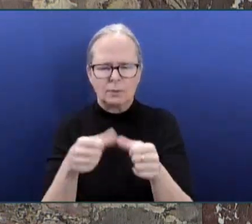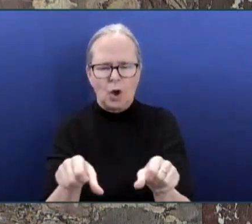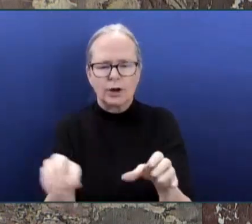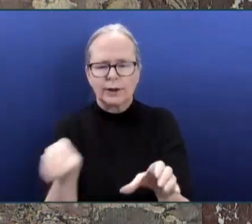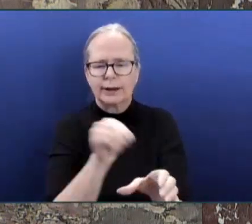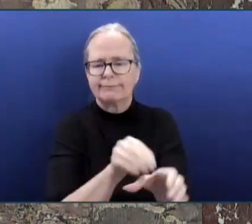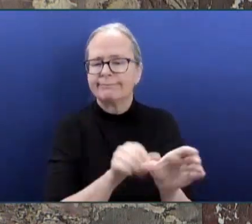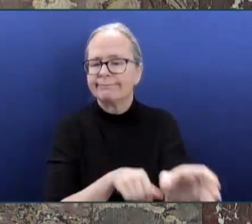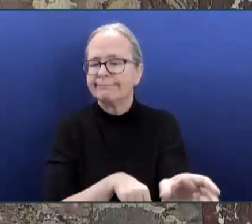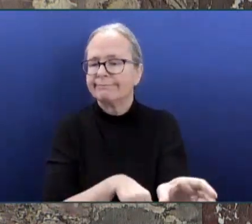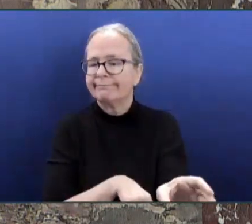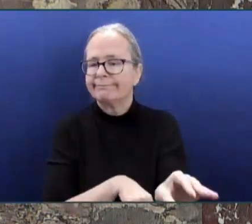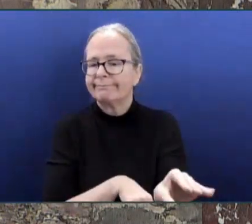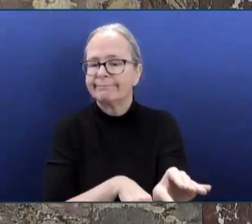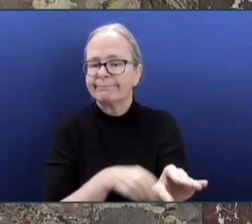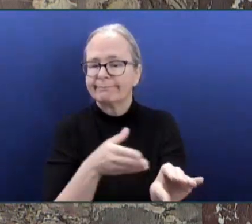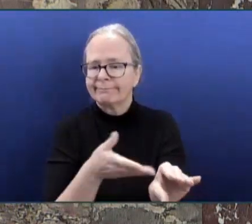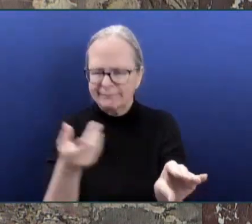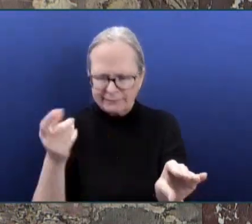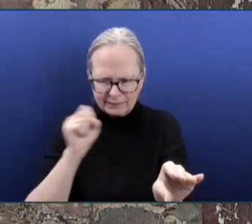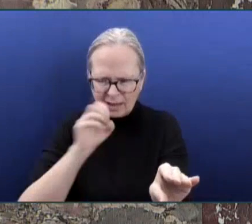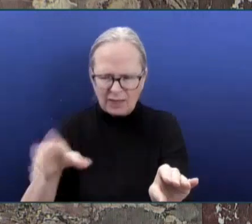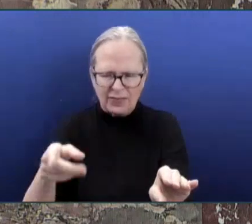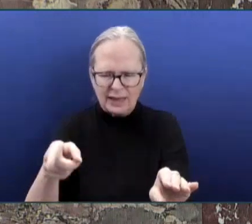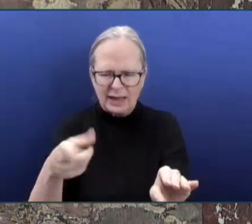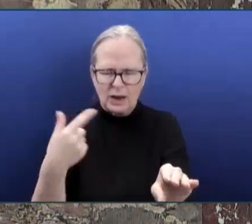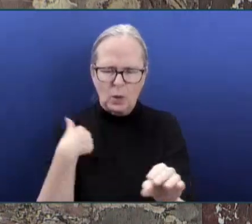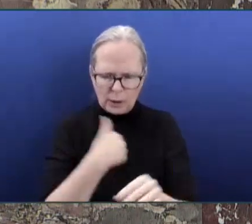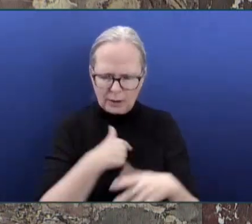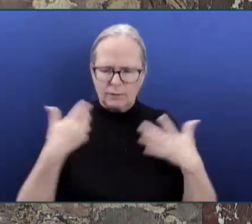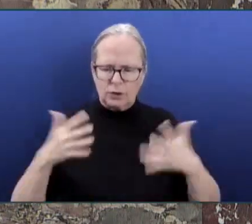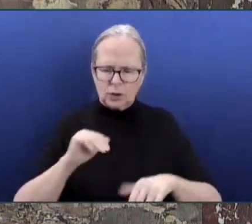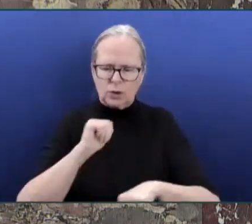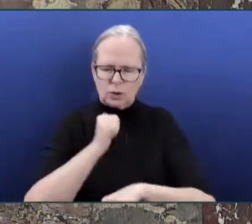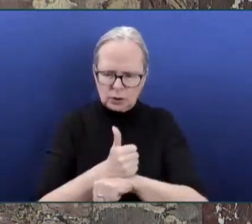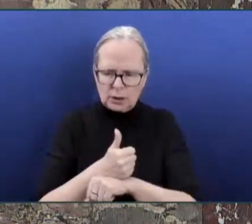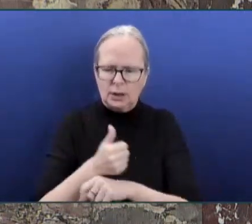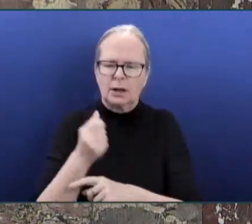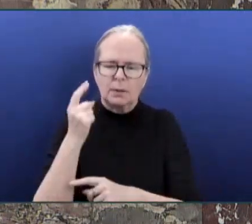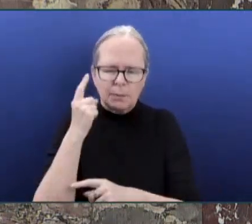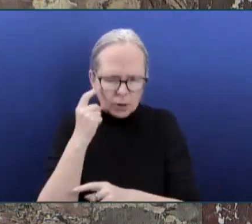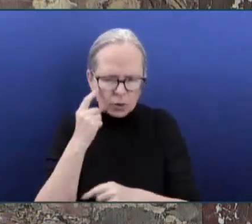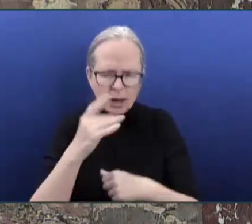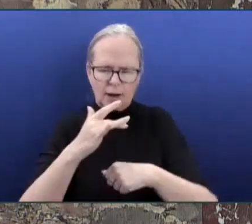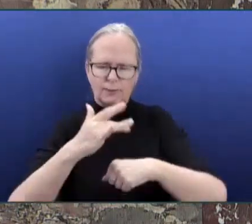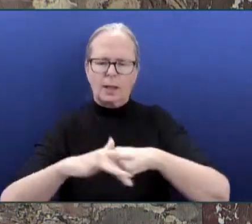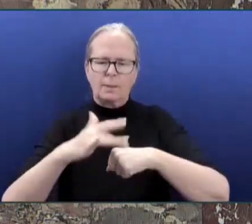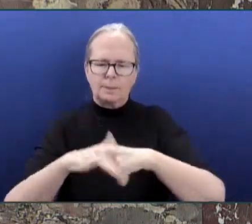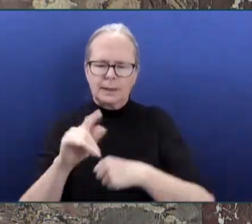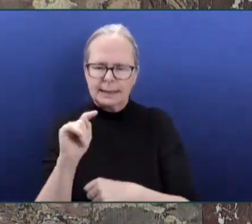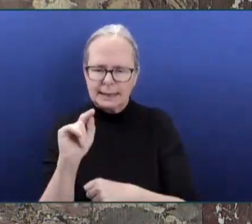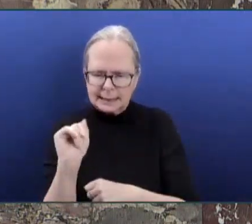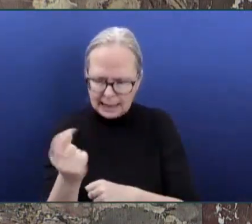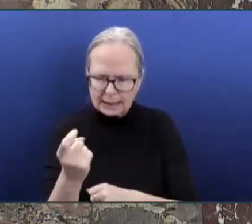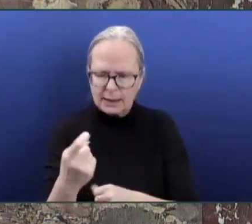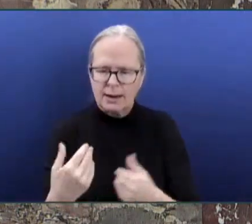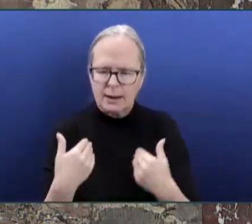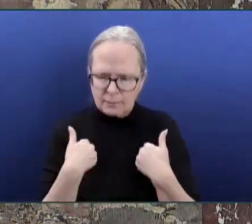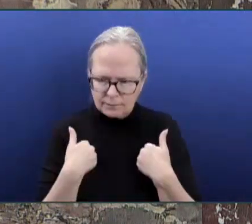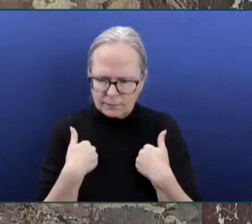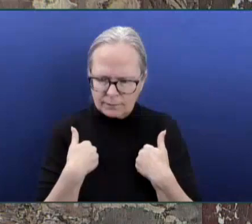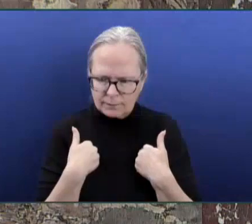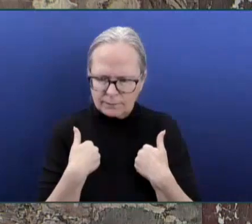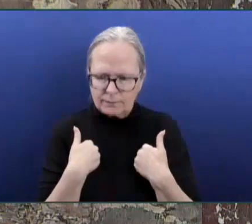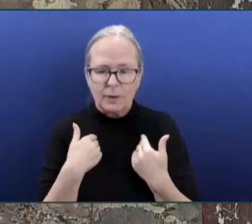tax. 20,000 people housed, at least, as a result. In my constituency, previously empty mansions under the